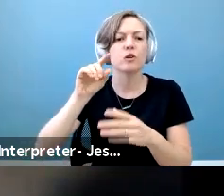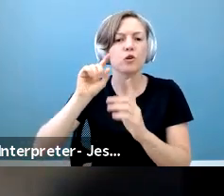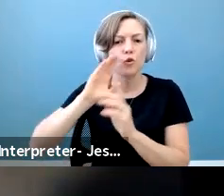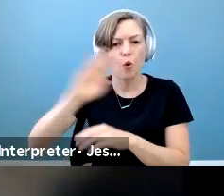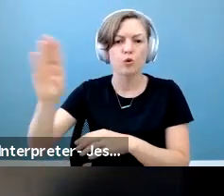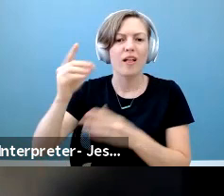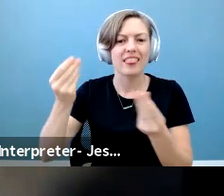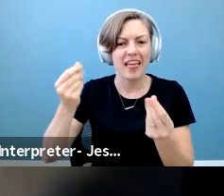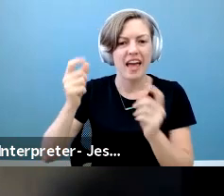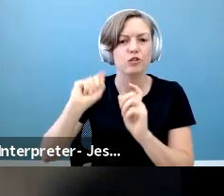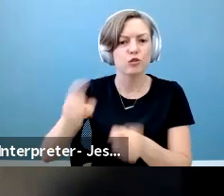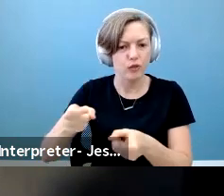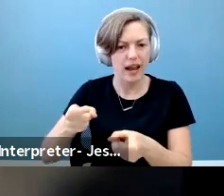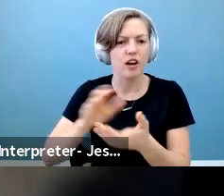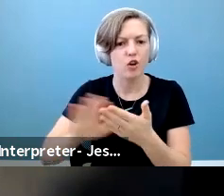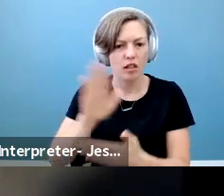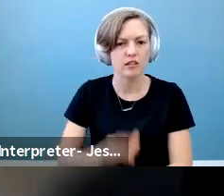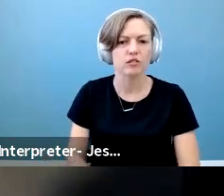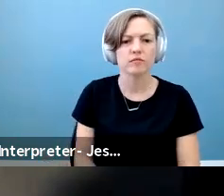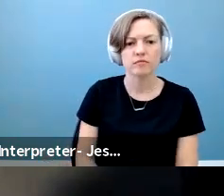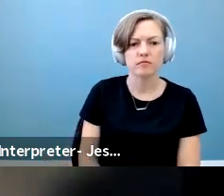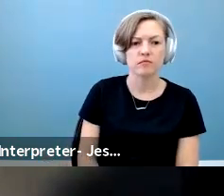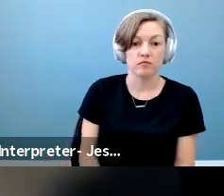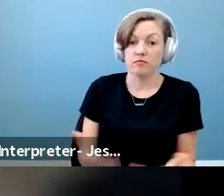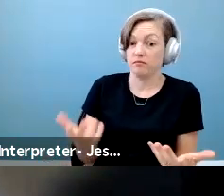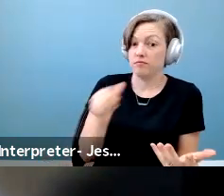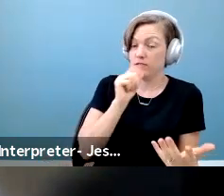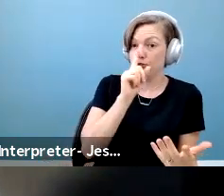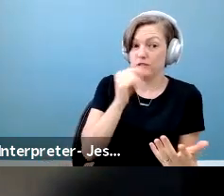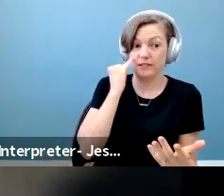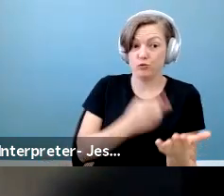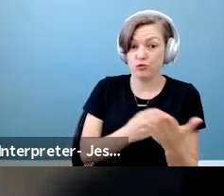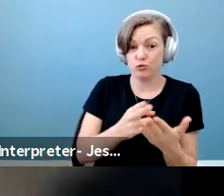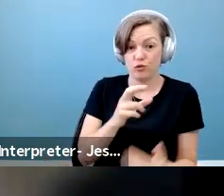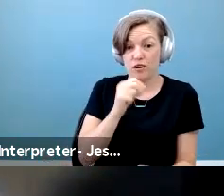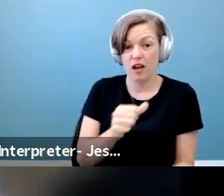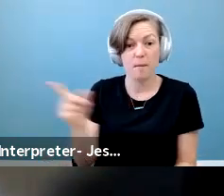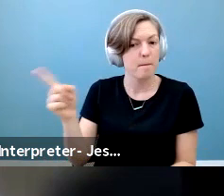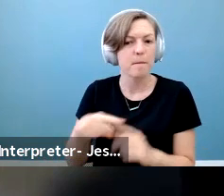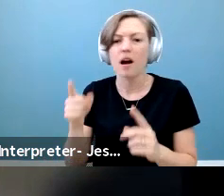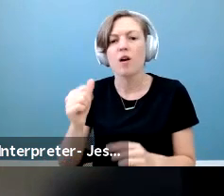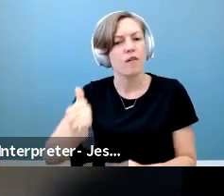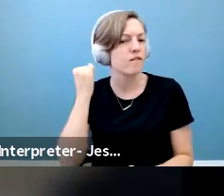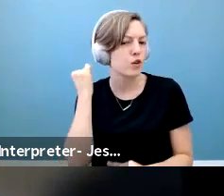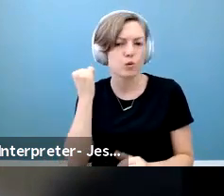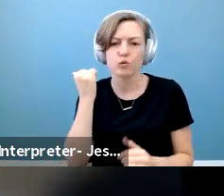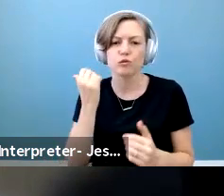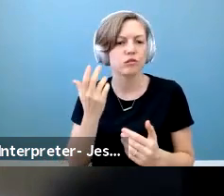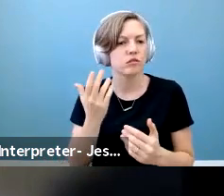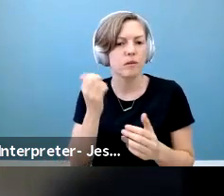land grant college. I don't know whether that's true or not, but they wouldn't let the recommendation go